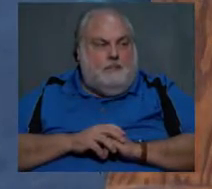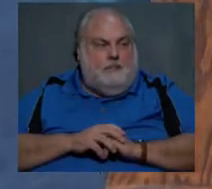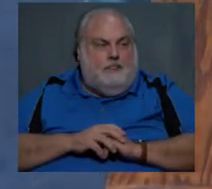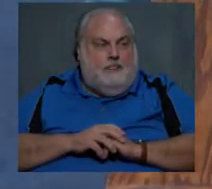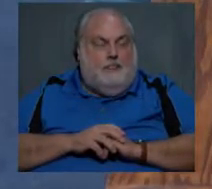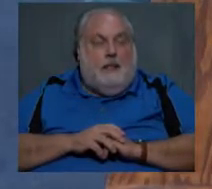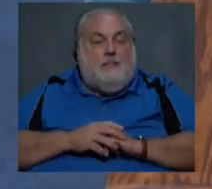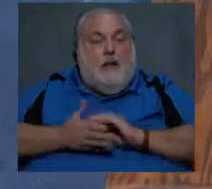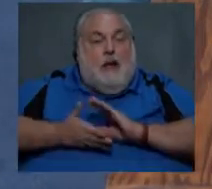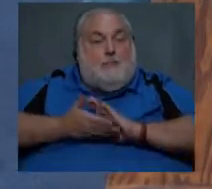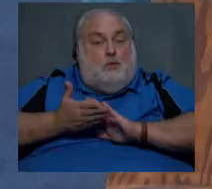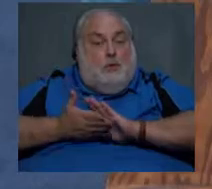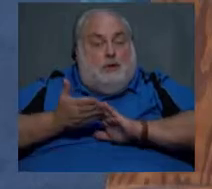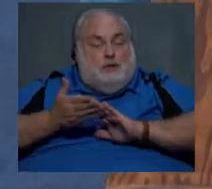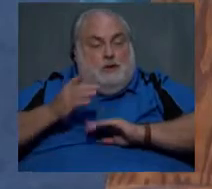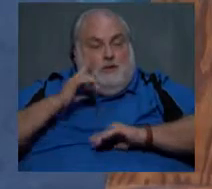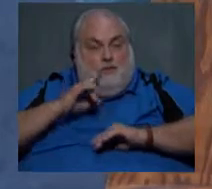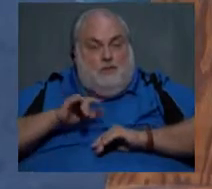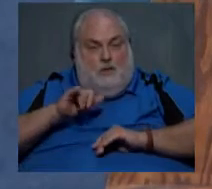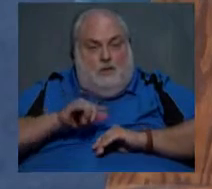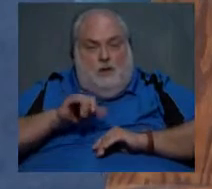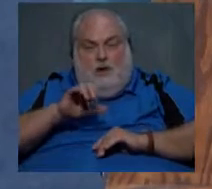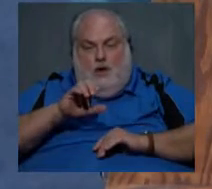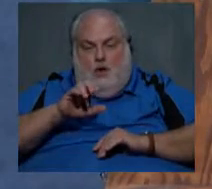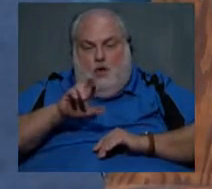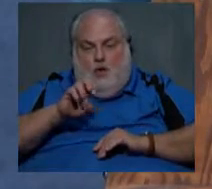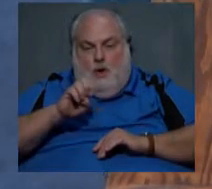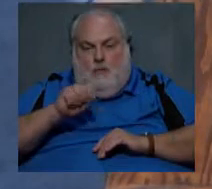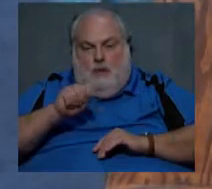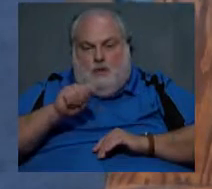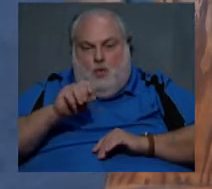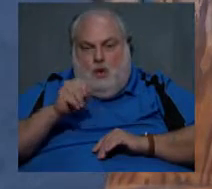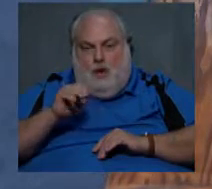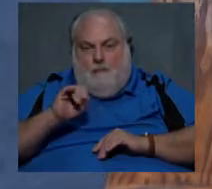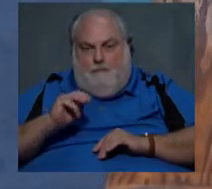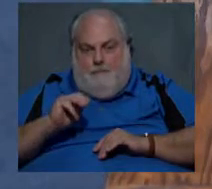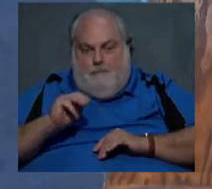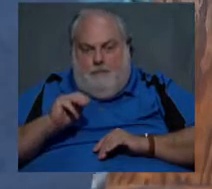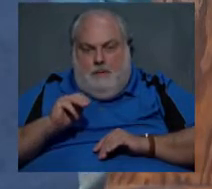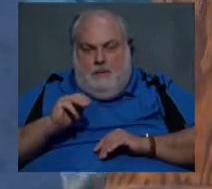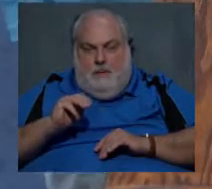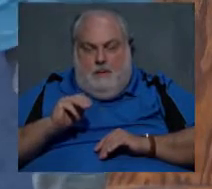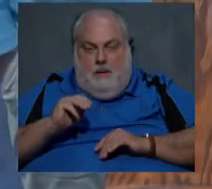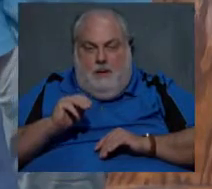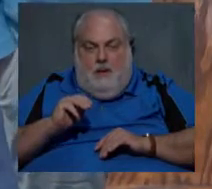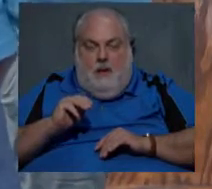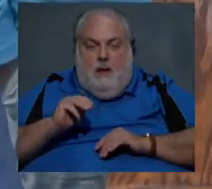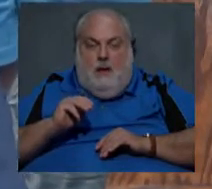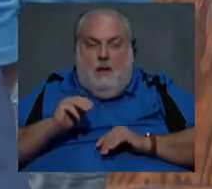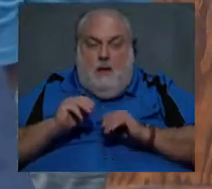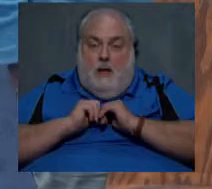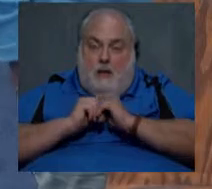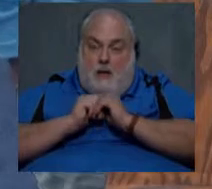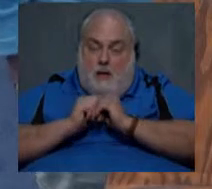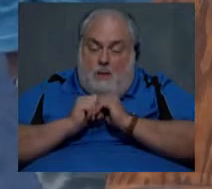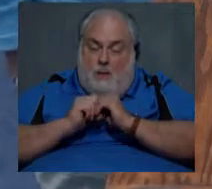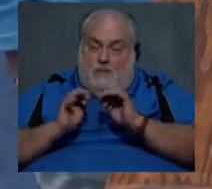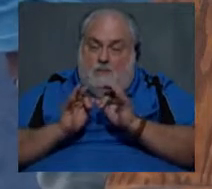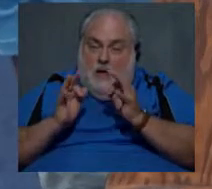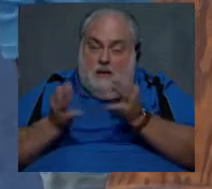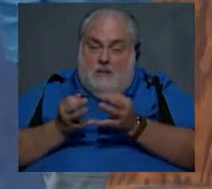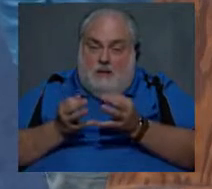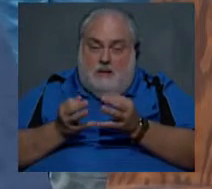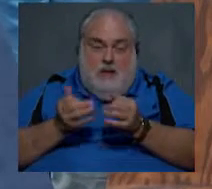much the operation of it, with families, most every day is just like Monday with us. I mean, there's not really a difference on